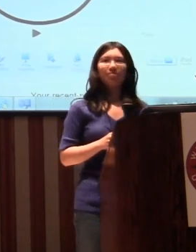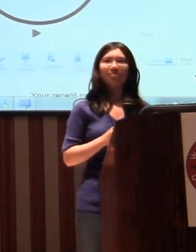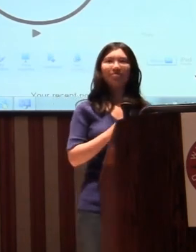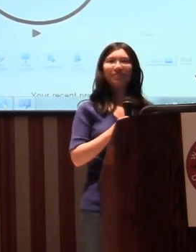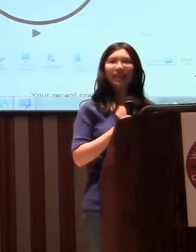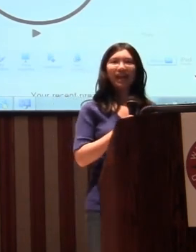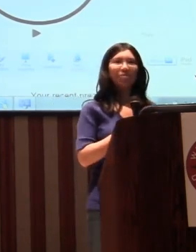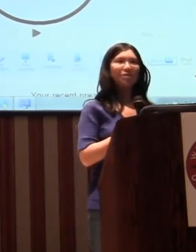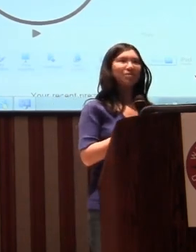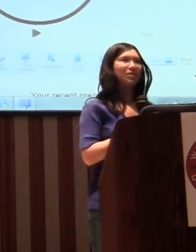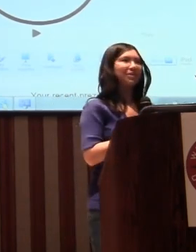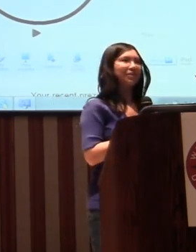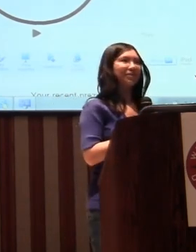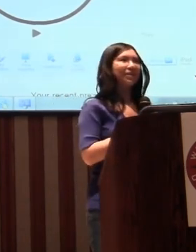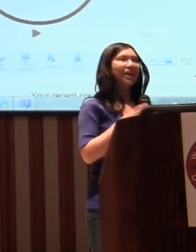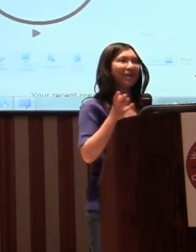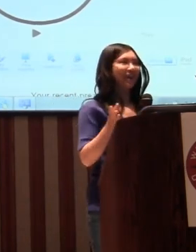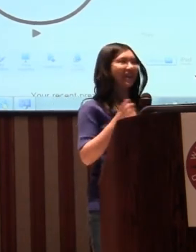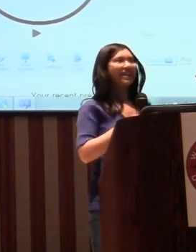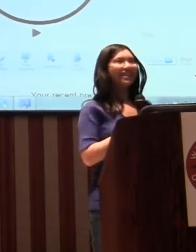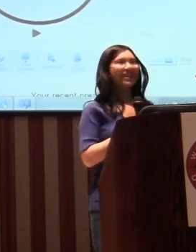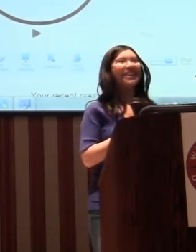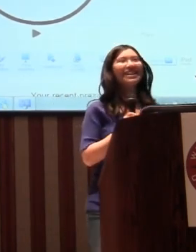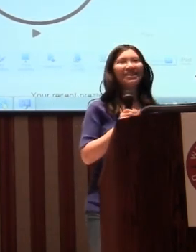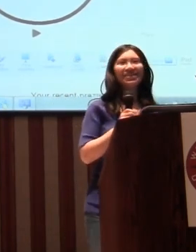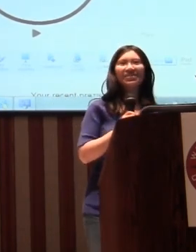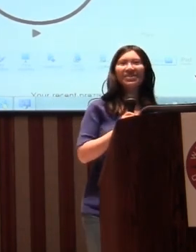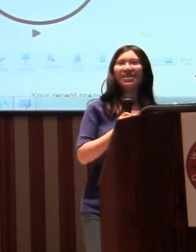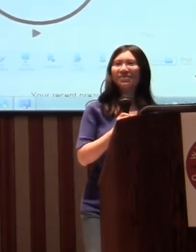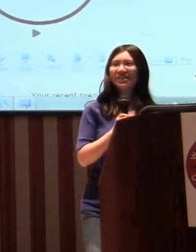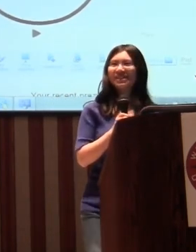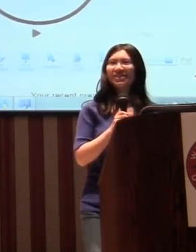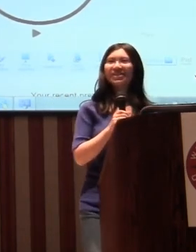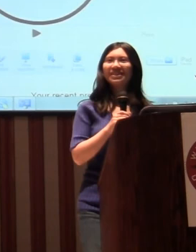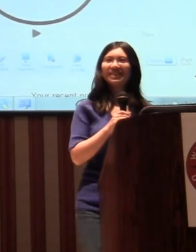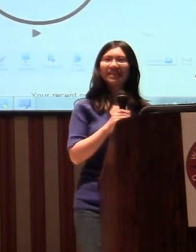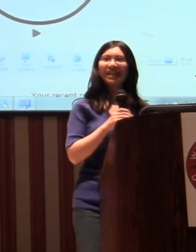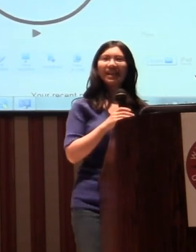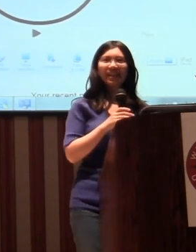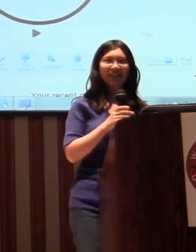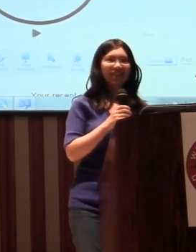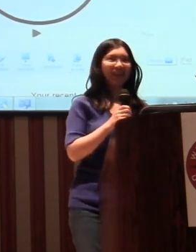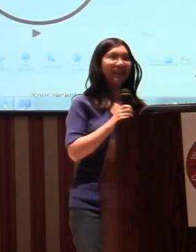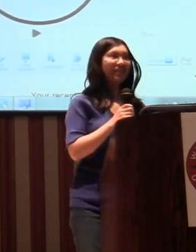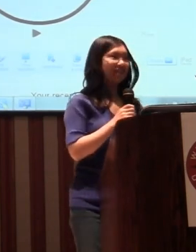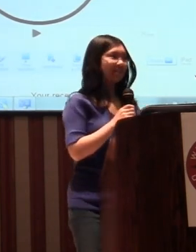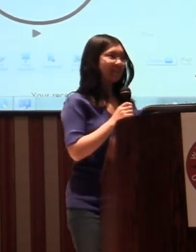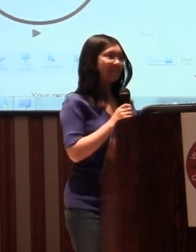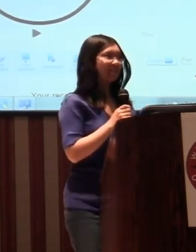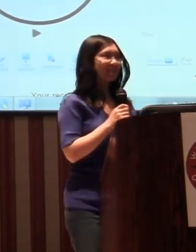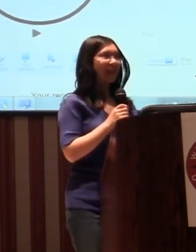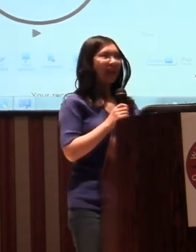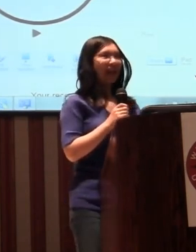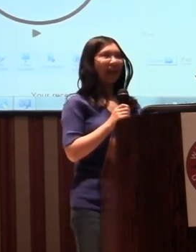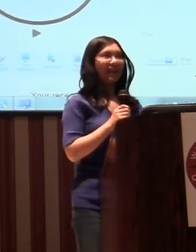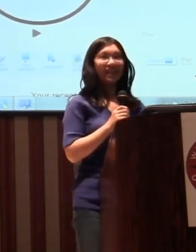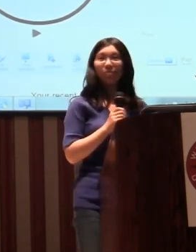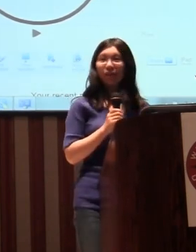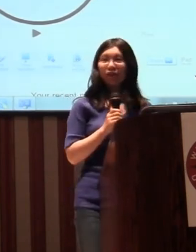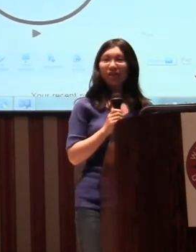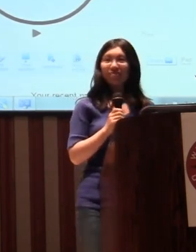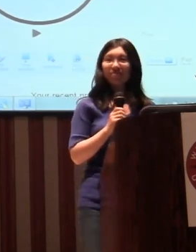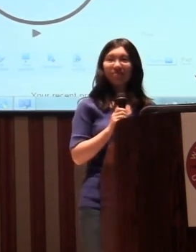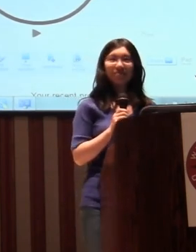principal? Any principals in the room? Okay, great. Raise your hand if you're a teacher. Great, lots of teachers.